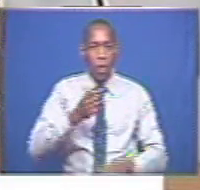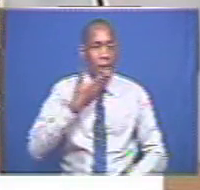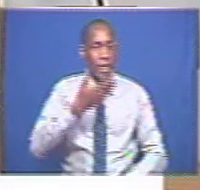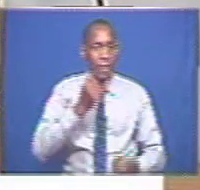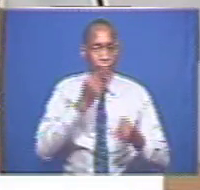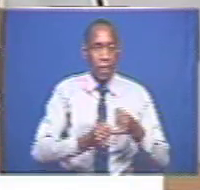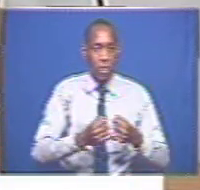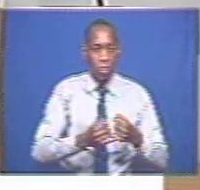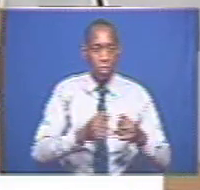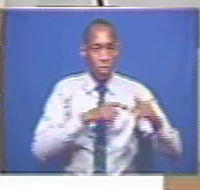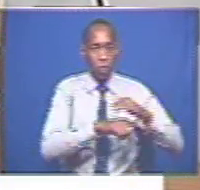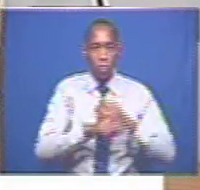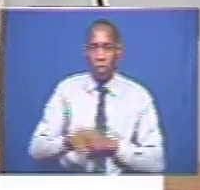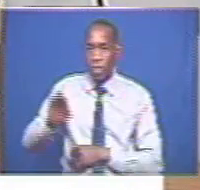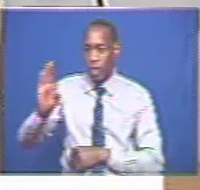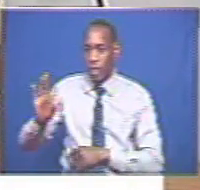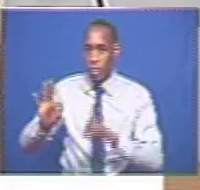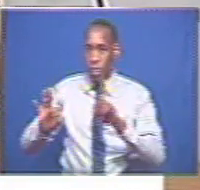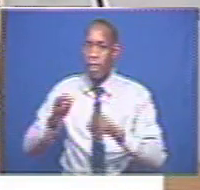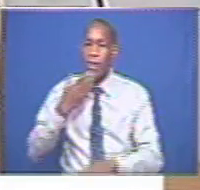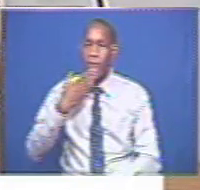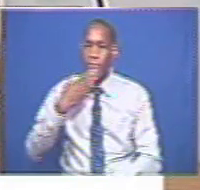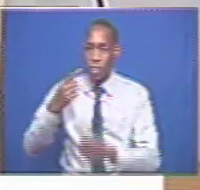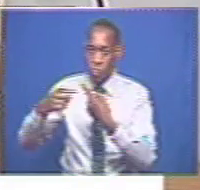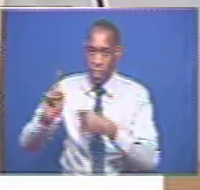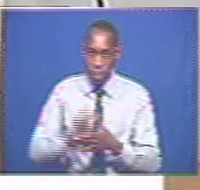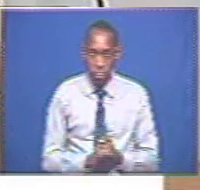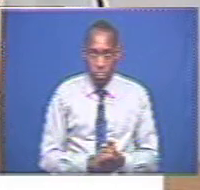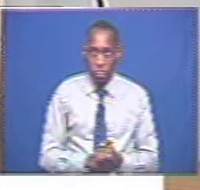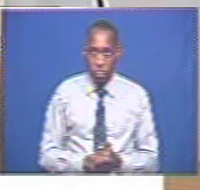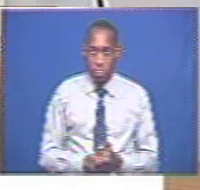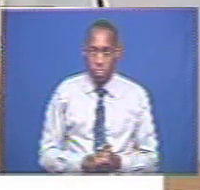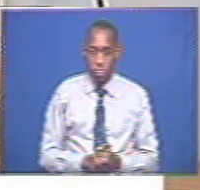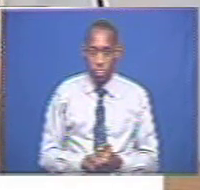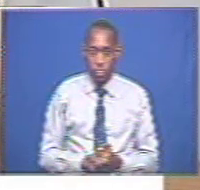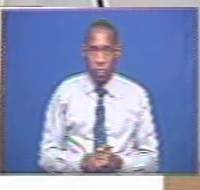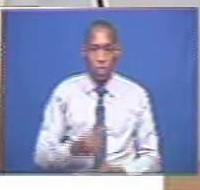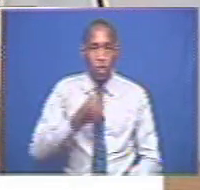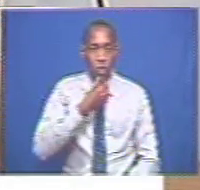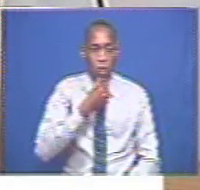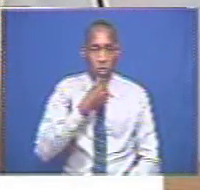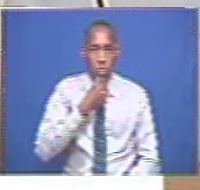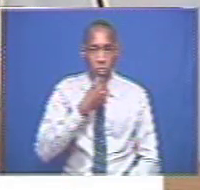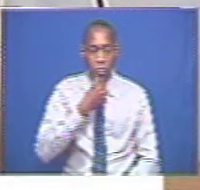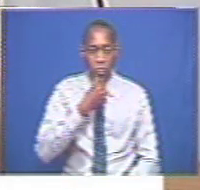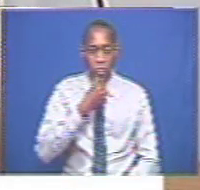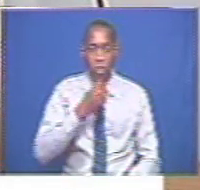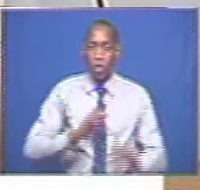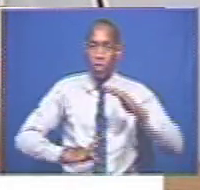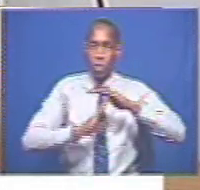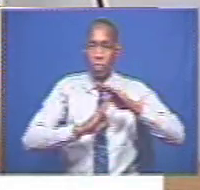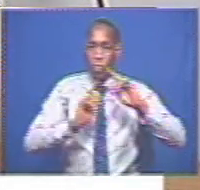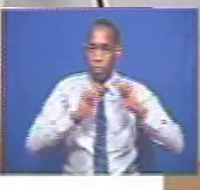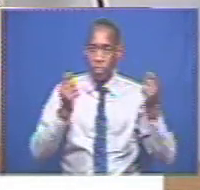Final score tomorrow? 3-1 in favor of Leopards. Tomorrow? Well, you know Gor Mahia is the husband of teams and they still operate first.